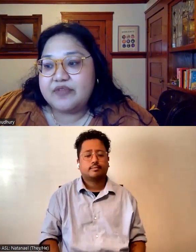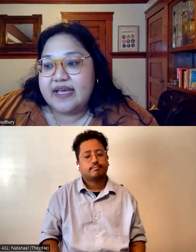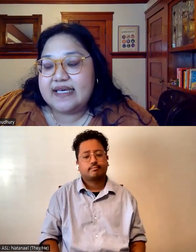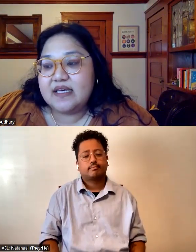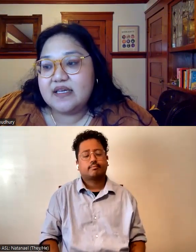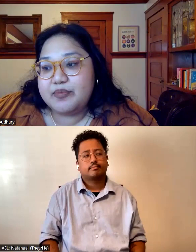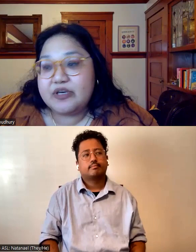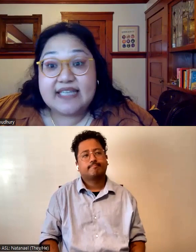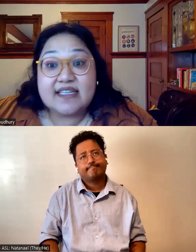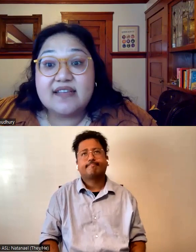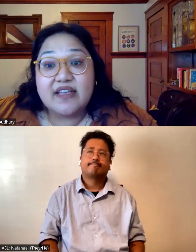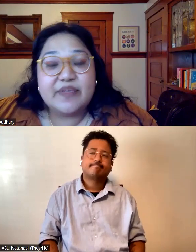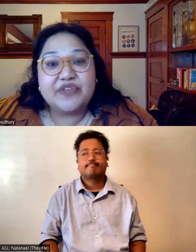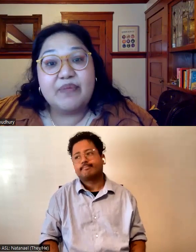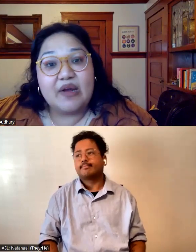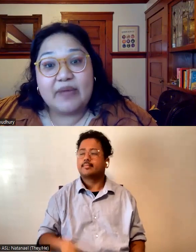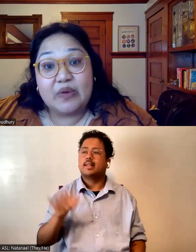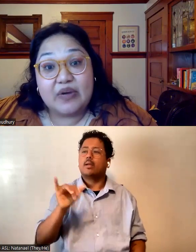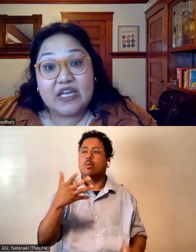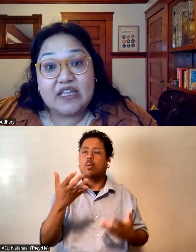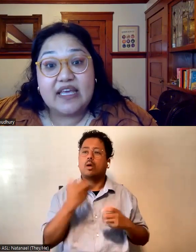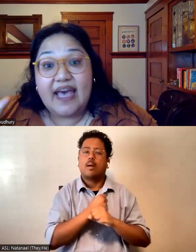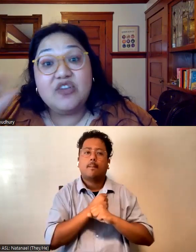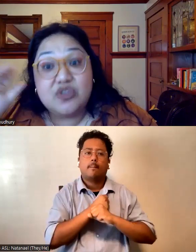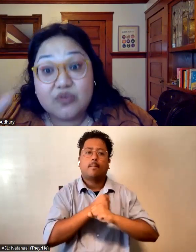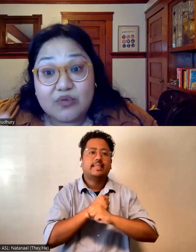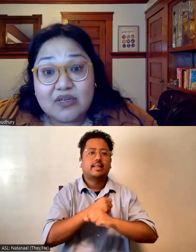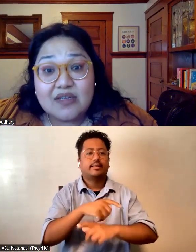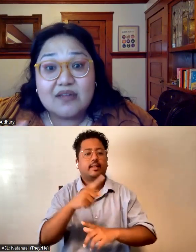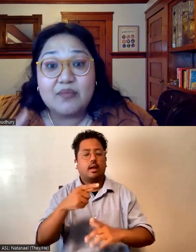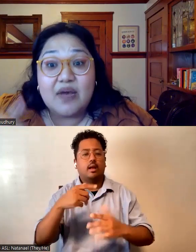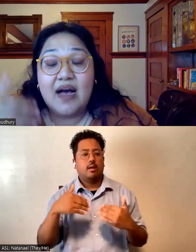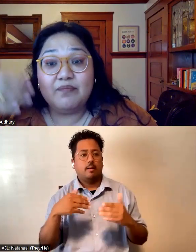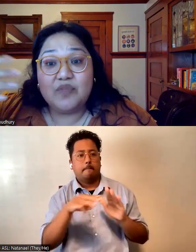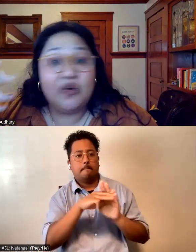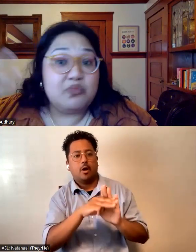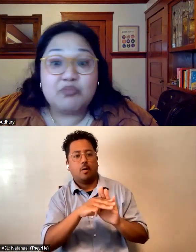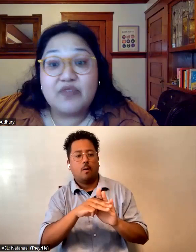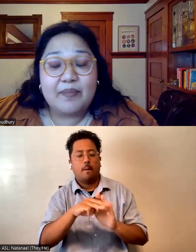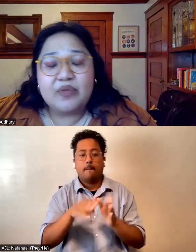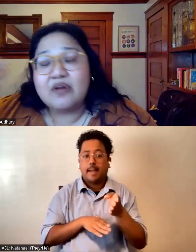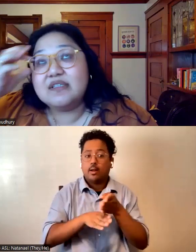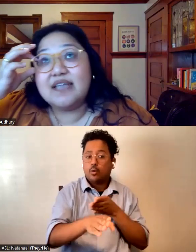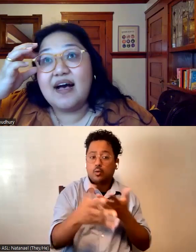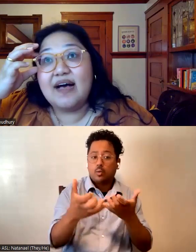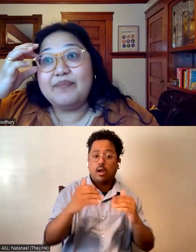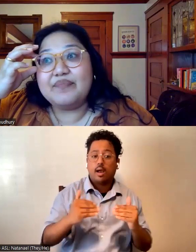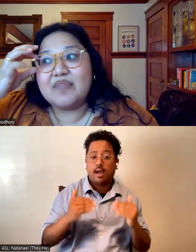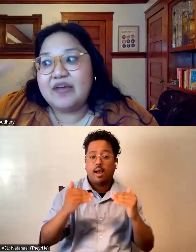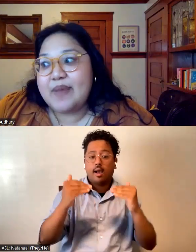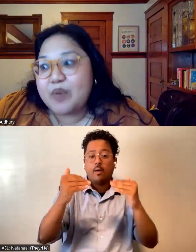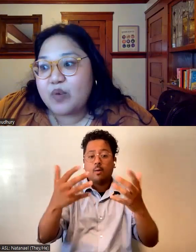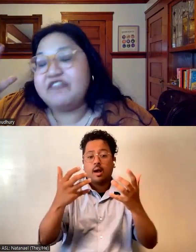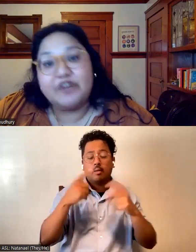sort of like protecting the image of the model minority. Like, can you, move up in the world?